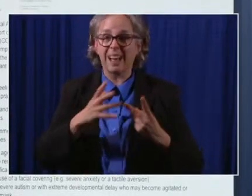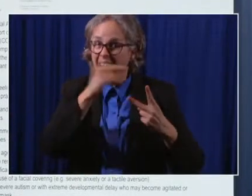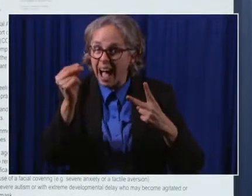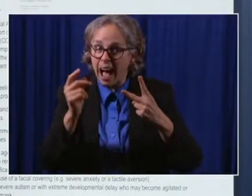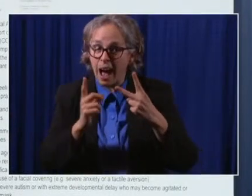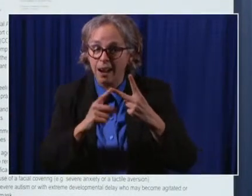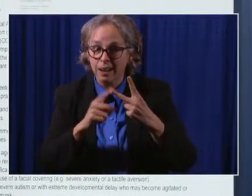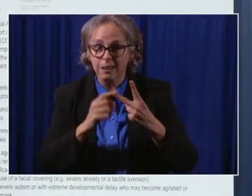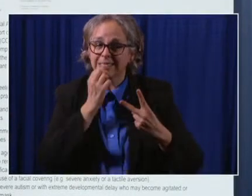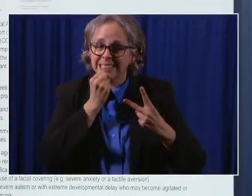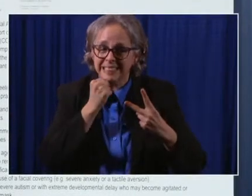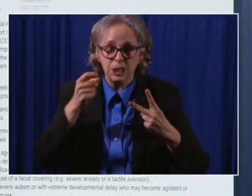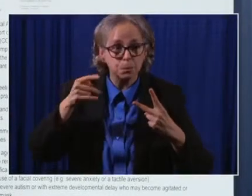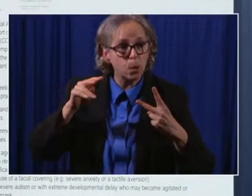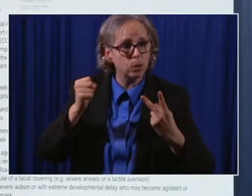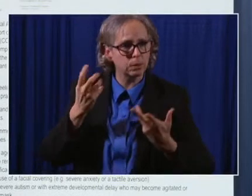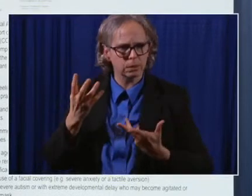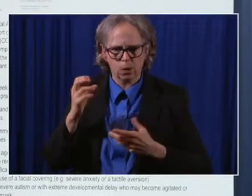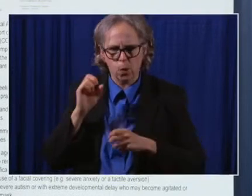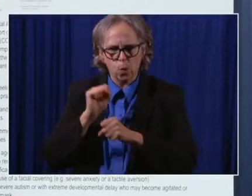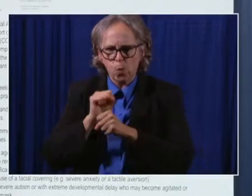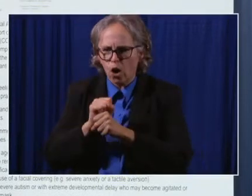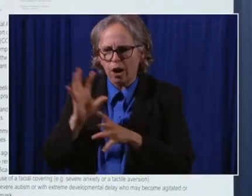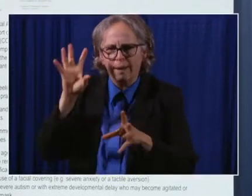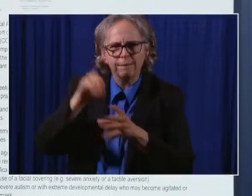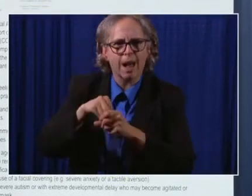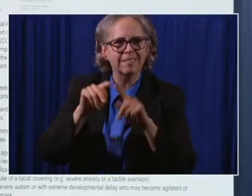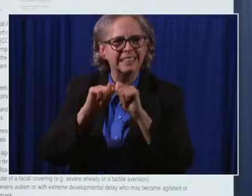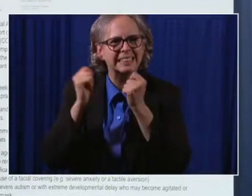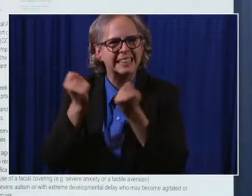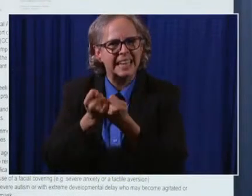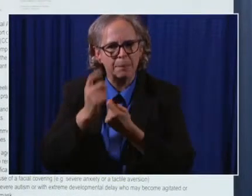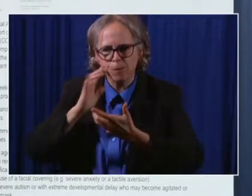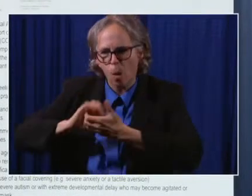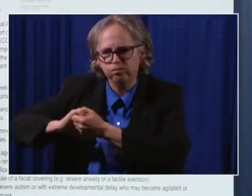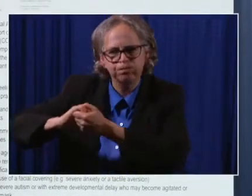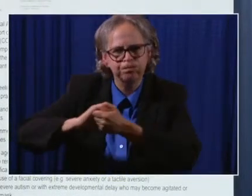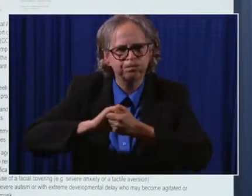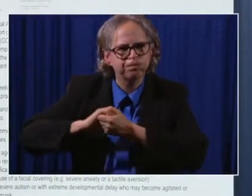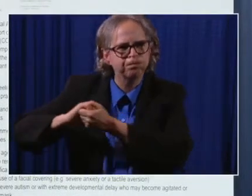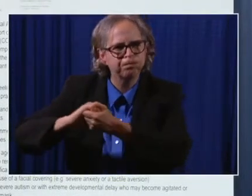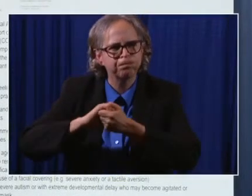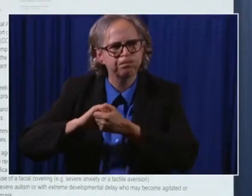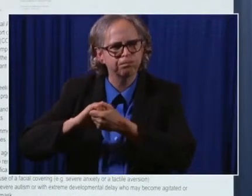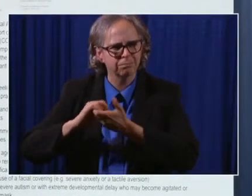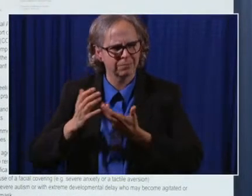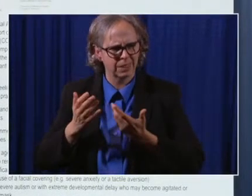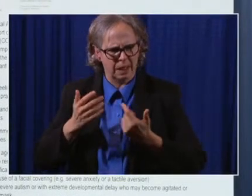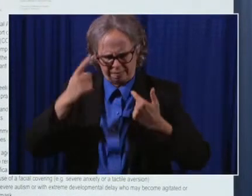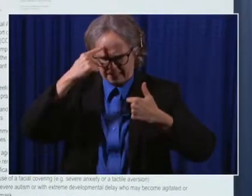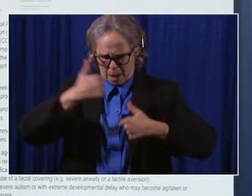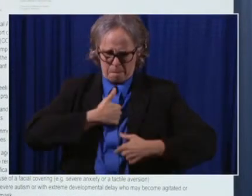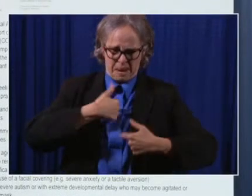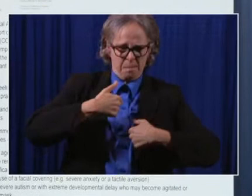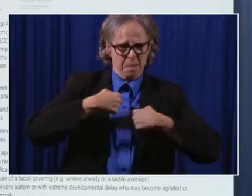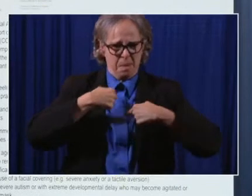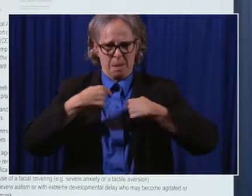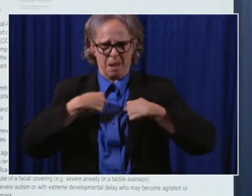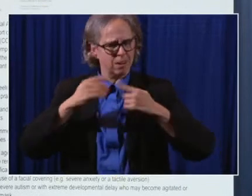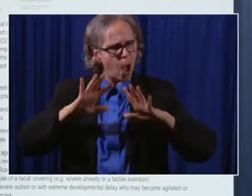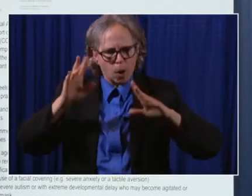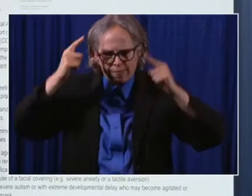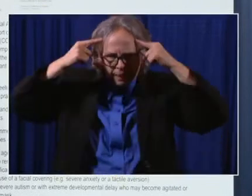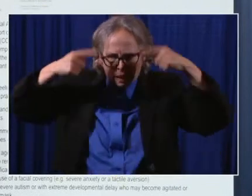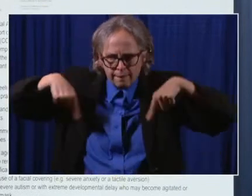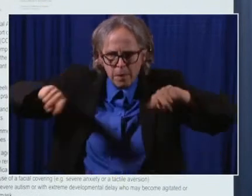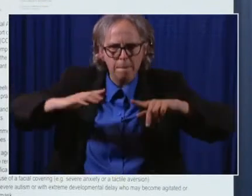oneself, working on a team. You learn that. You learn how to be not selfish, but pull for the whole team and work for that